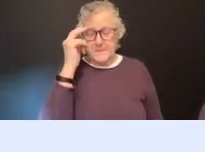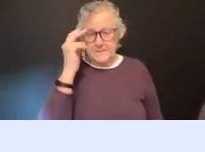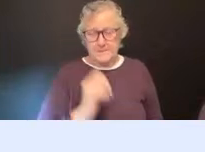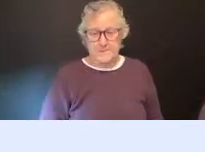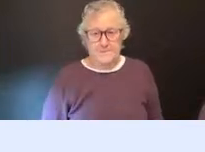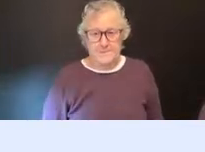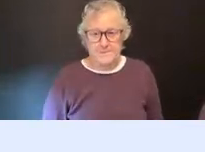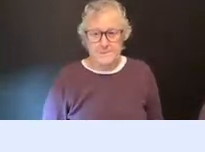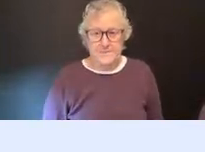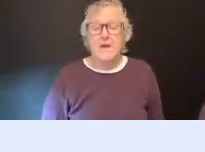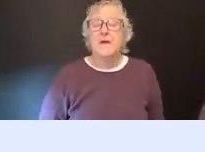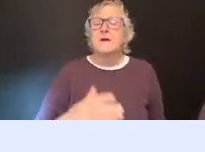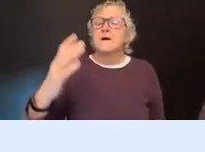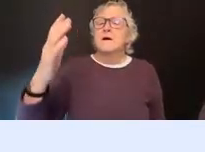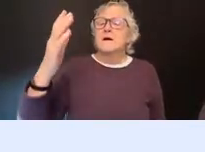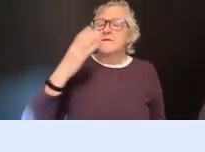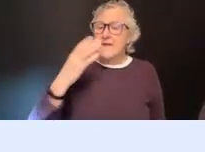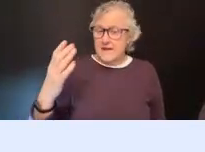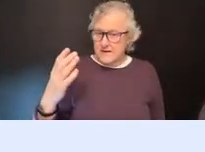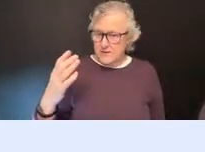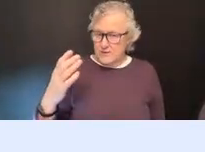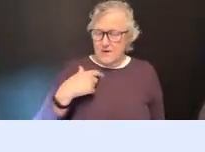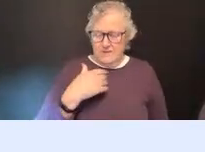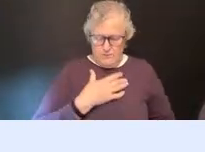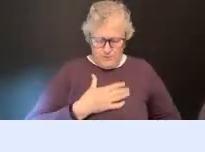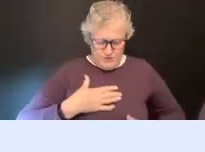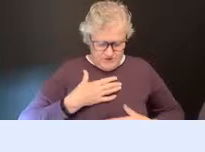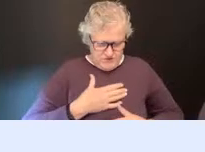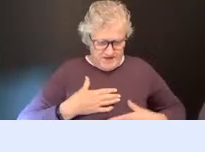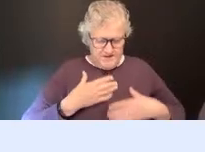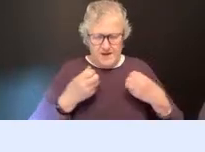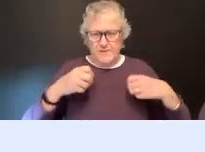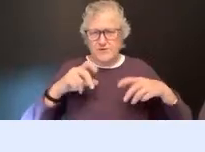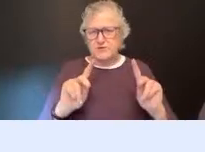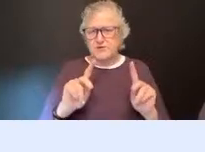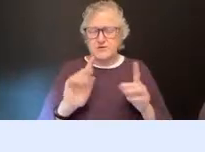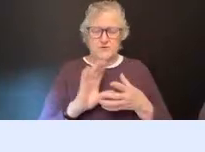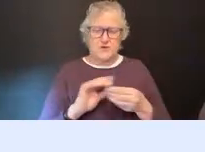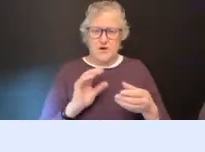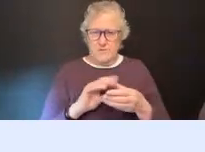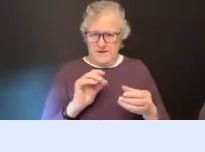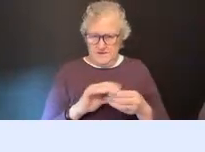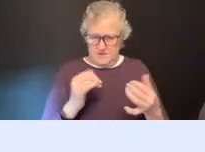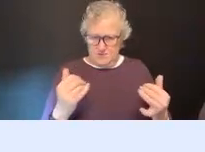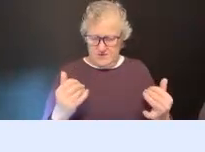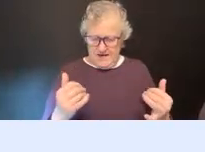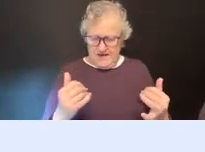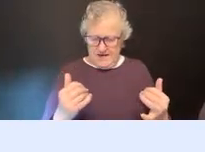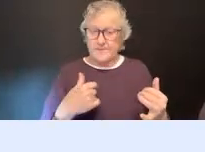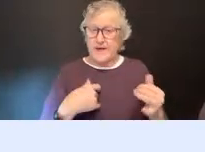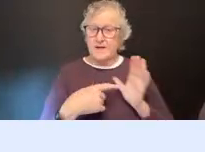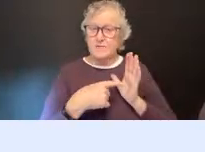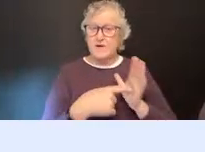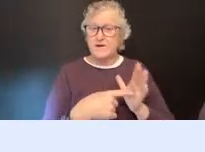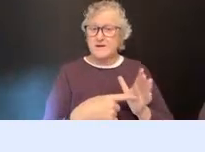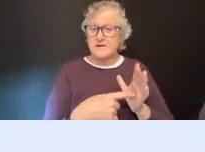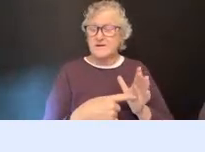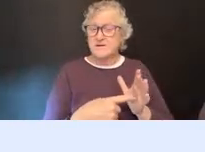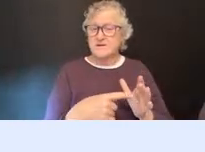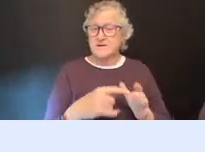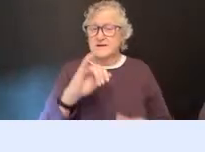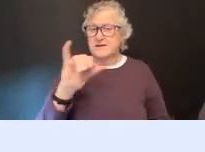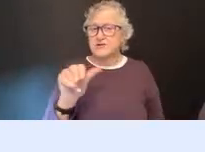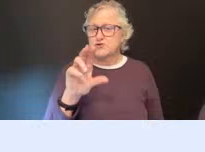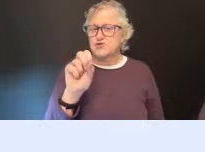Thank you. I appreciate the opportunity to comment before the committee. I'm representing the Just Crossing Alliance. That is